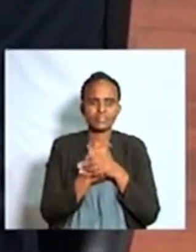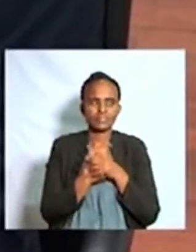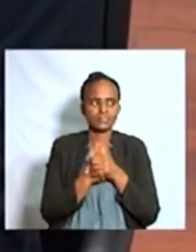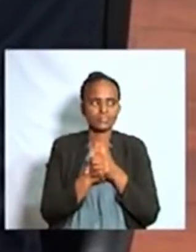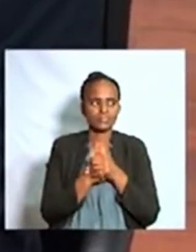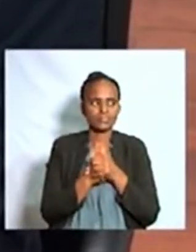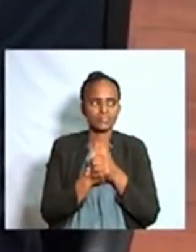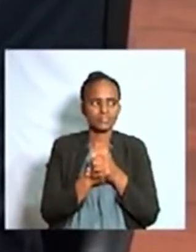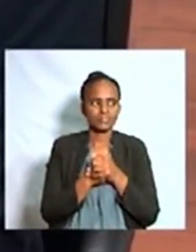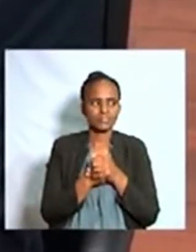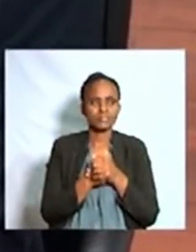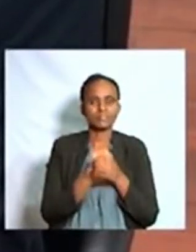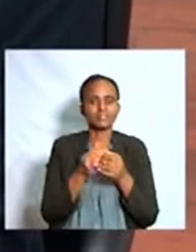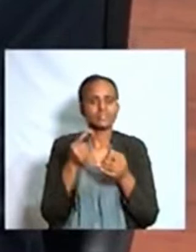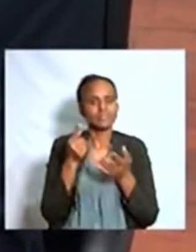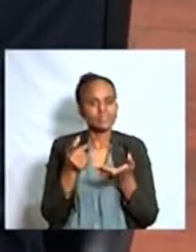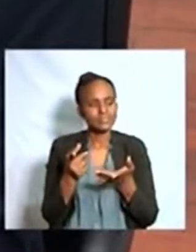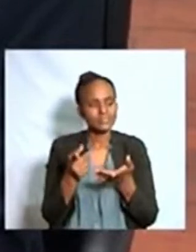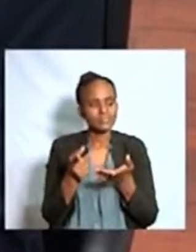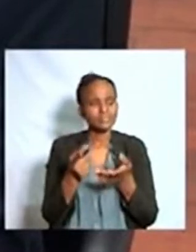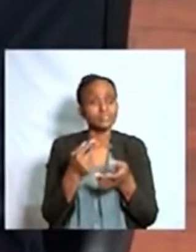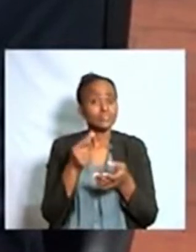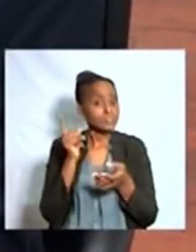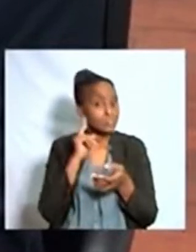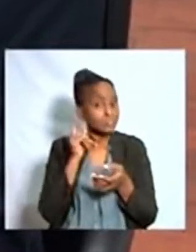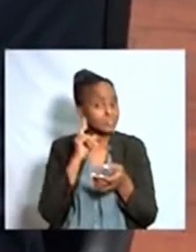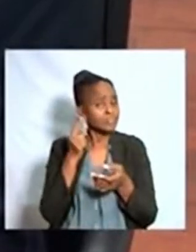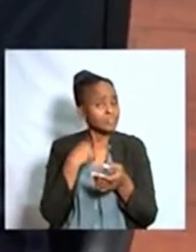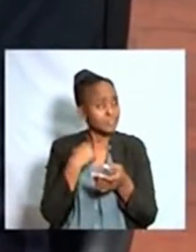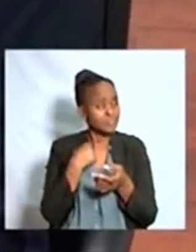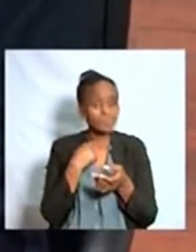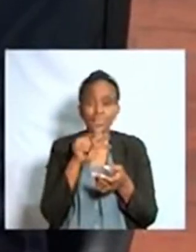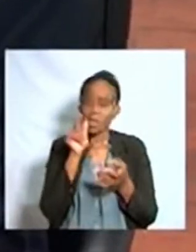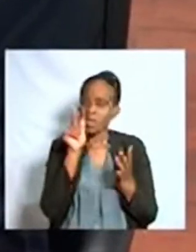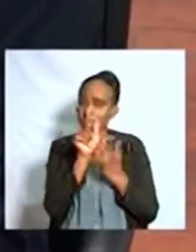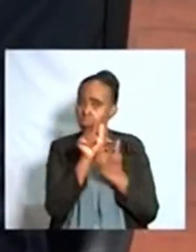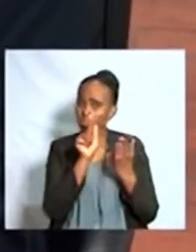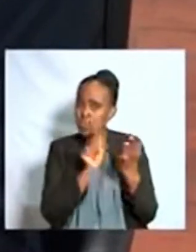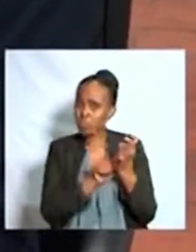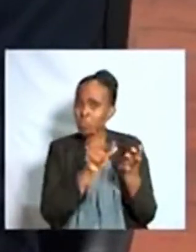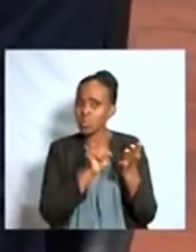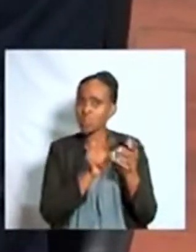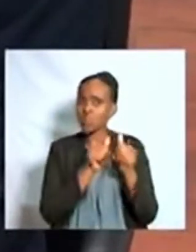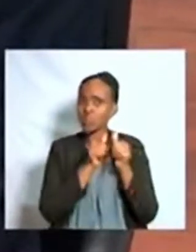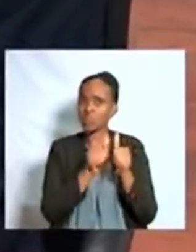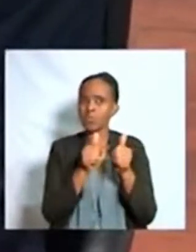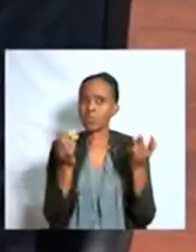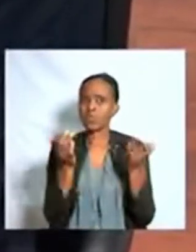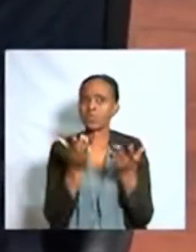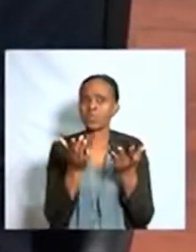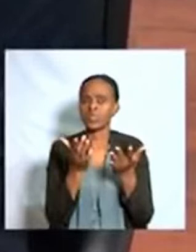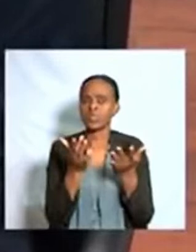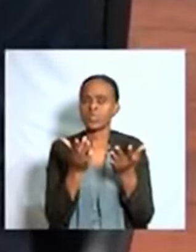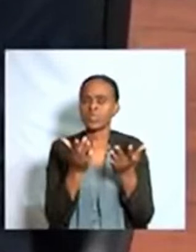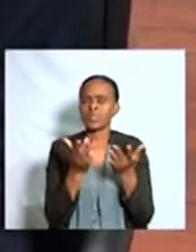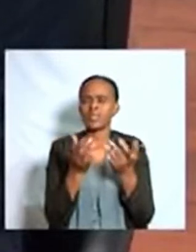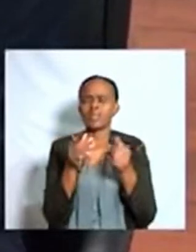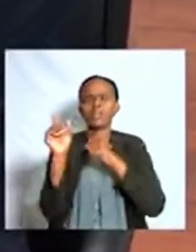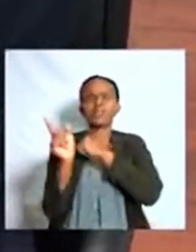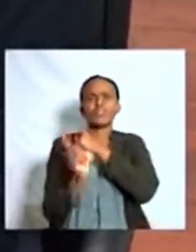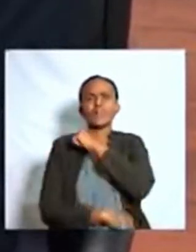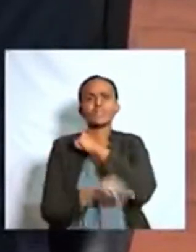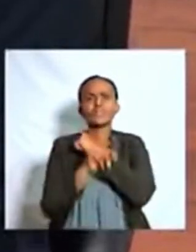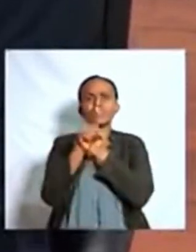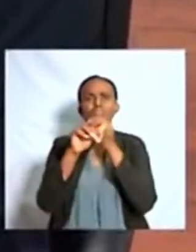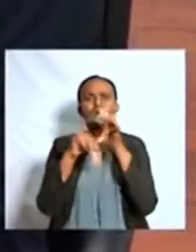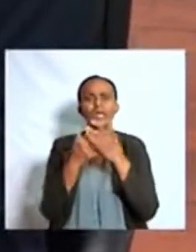that. Are you getting where I'm going? Yes, you break a rule. What must be done to you